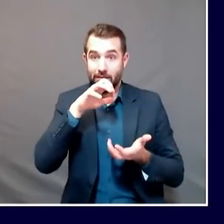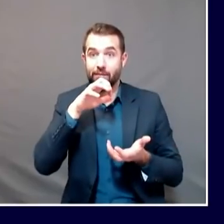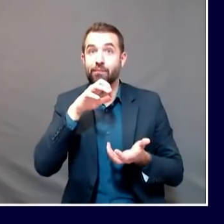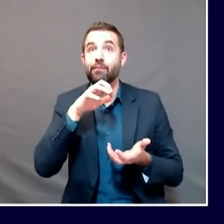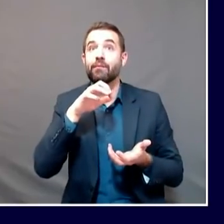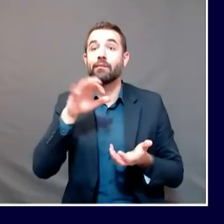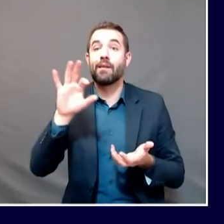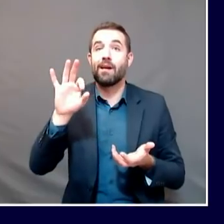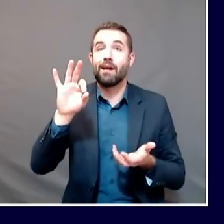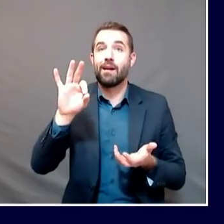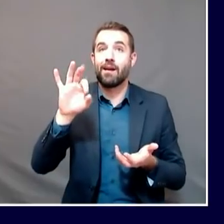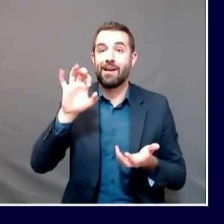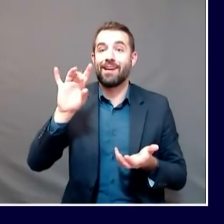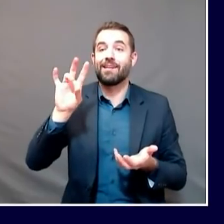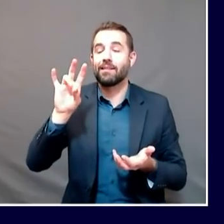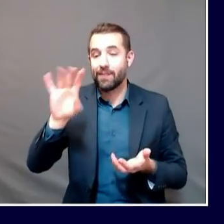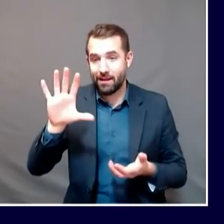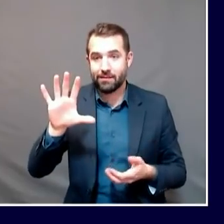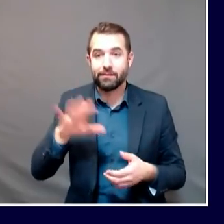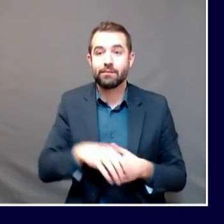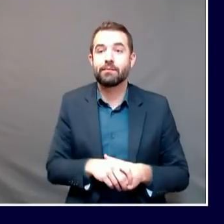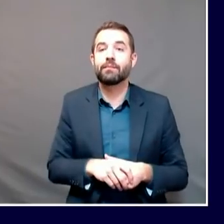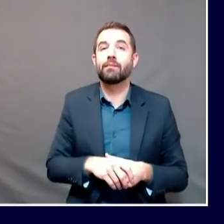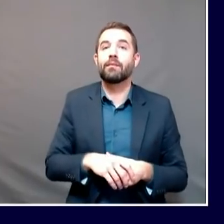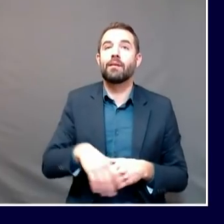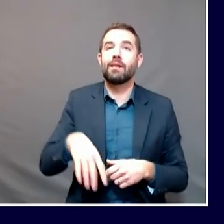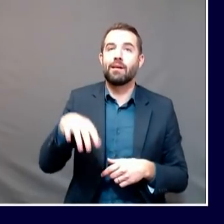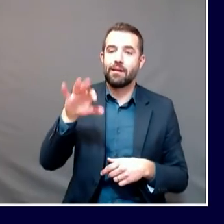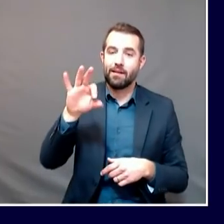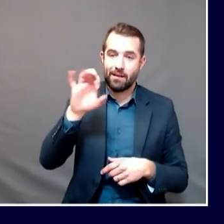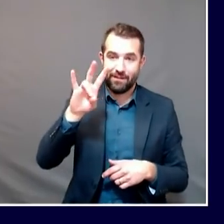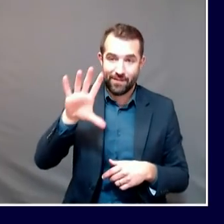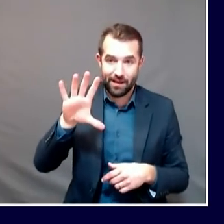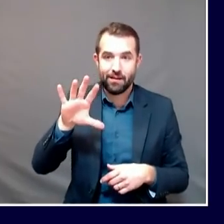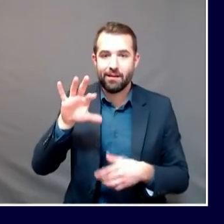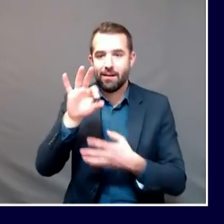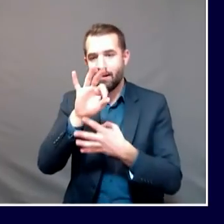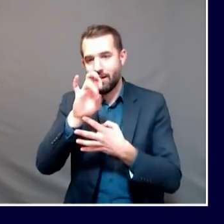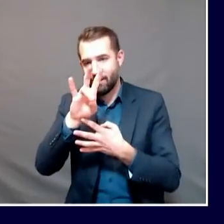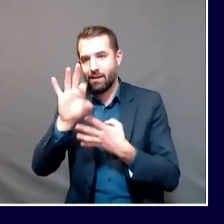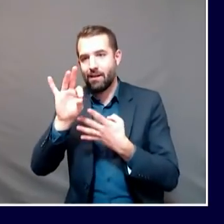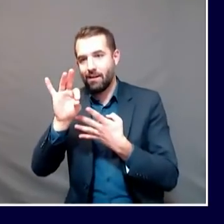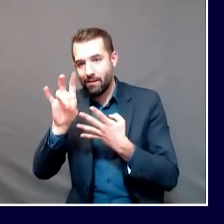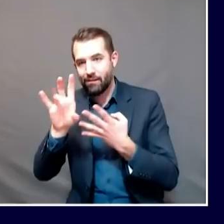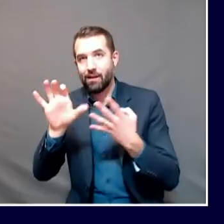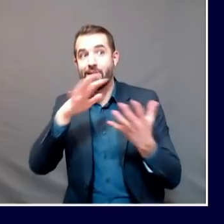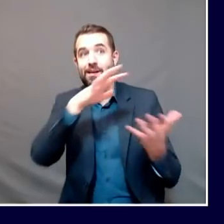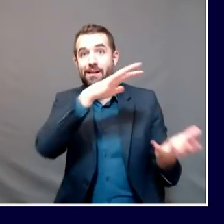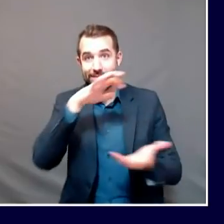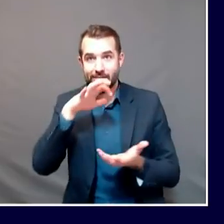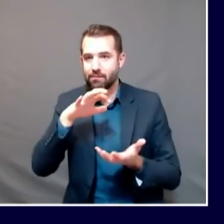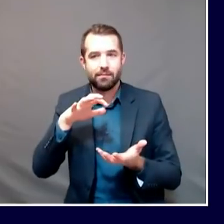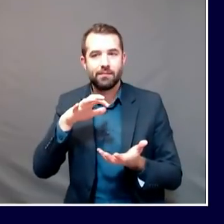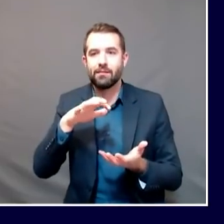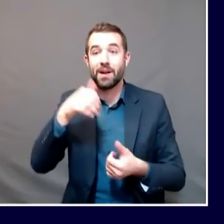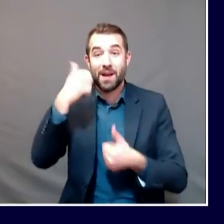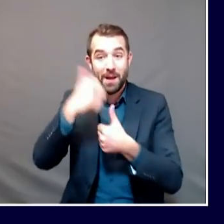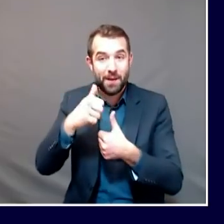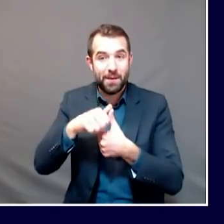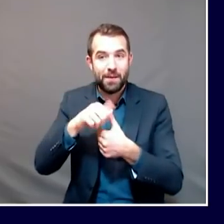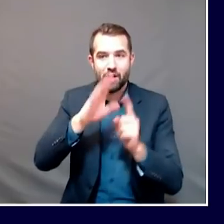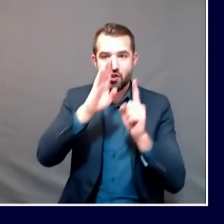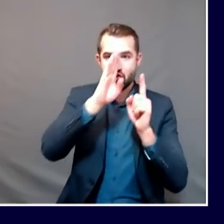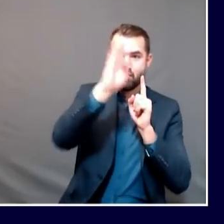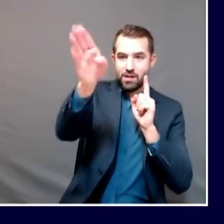975 each that have gone to 6 locations across the state that have ultra cold storage capacity. Those